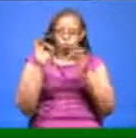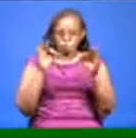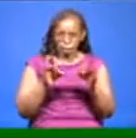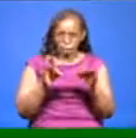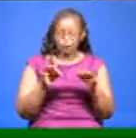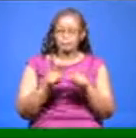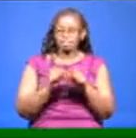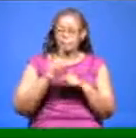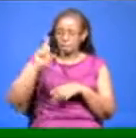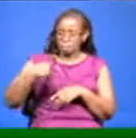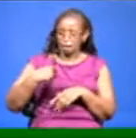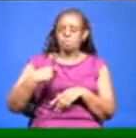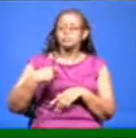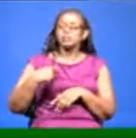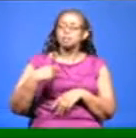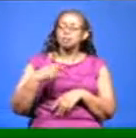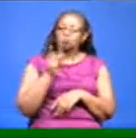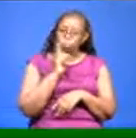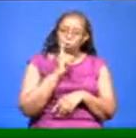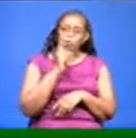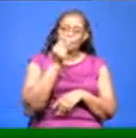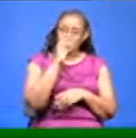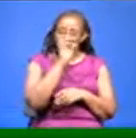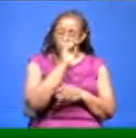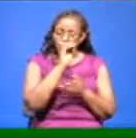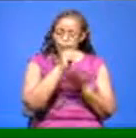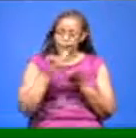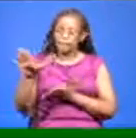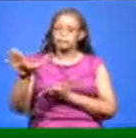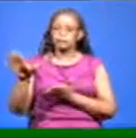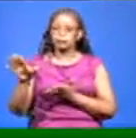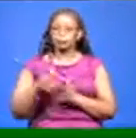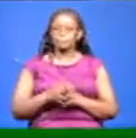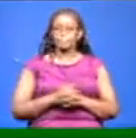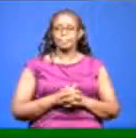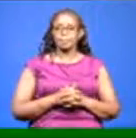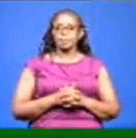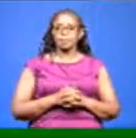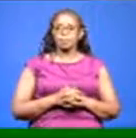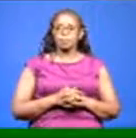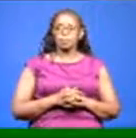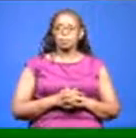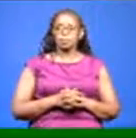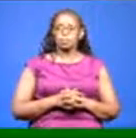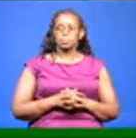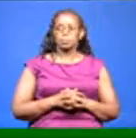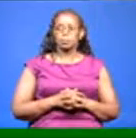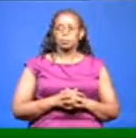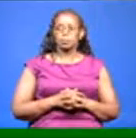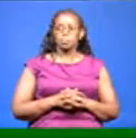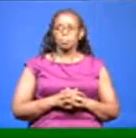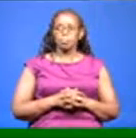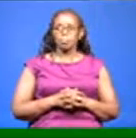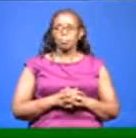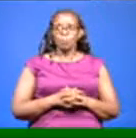demand tomorrow that they have to release the money. Because, as we say, I don't even know what to do. I can't even get